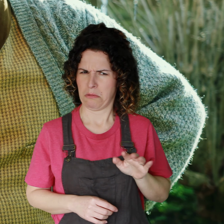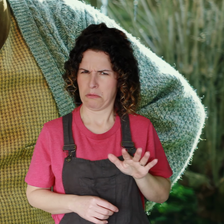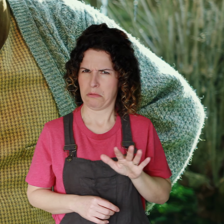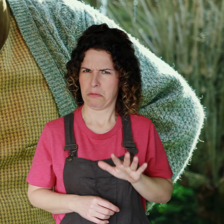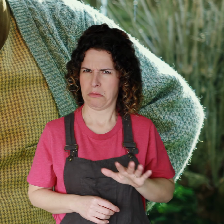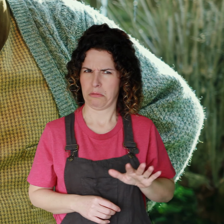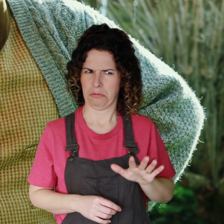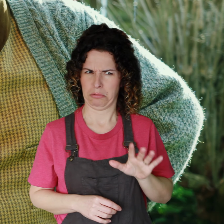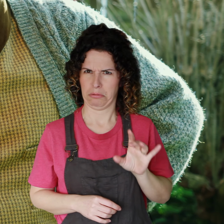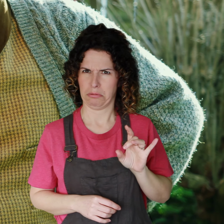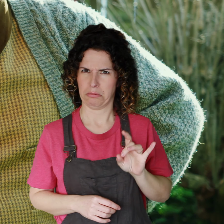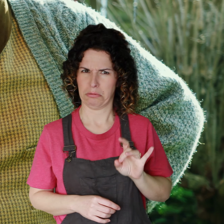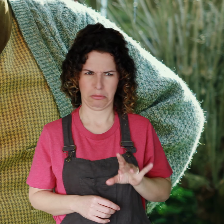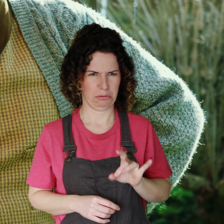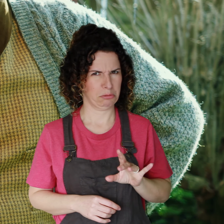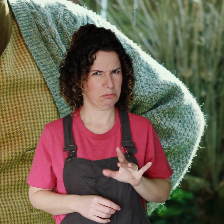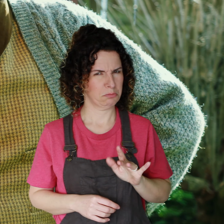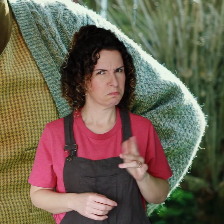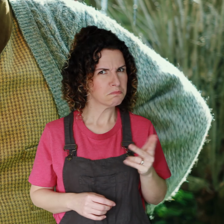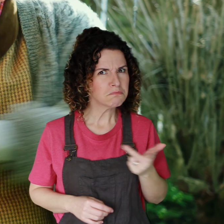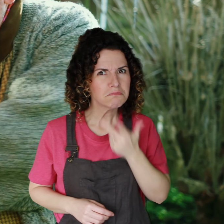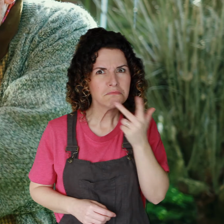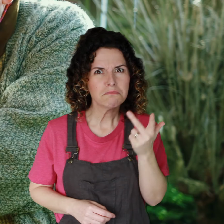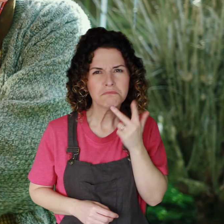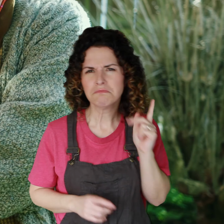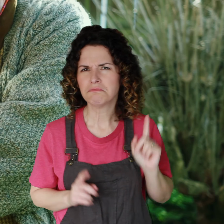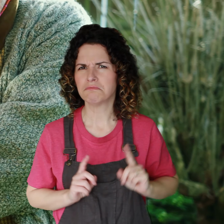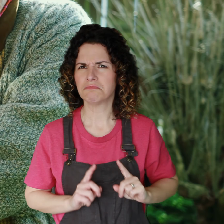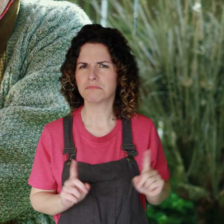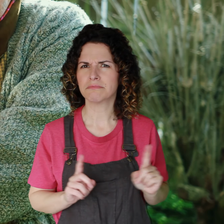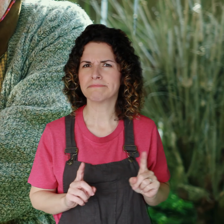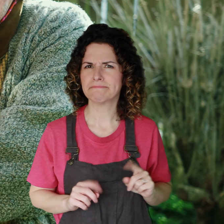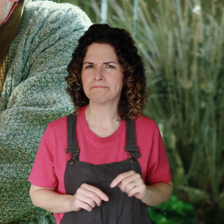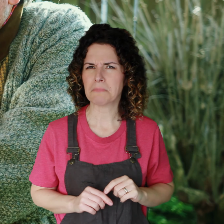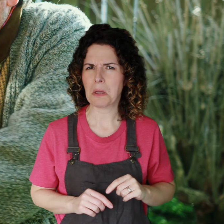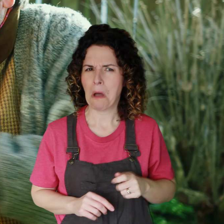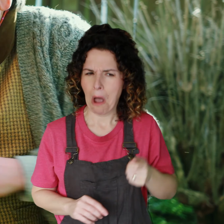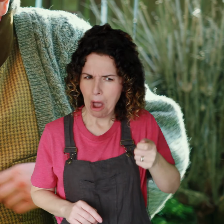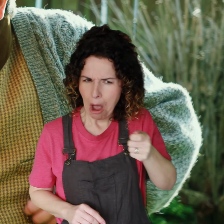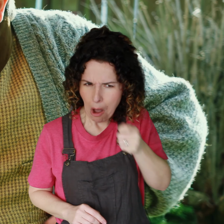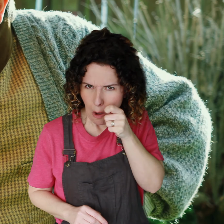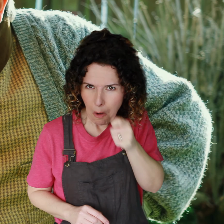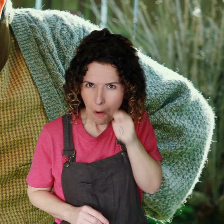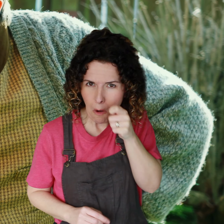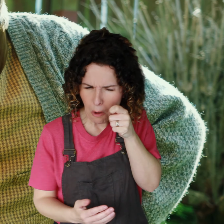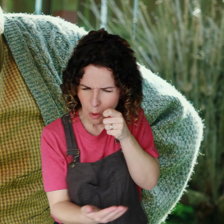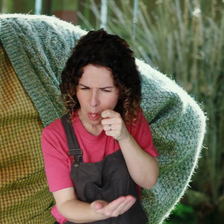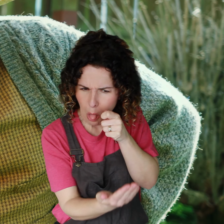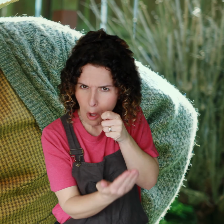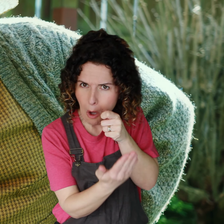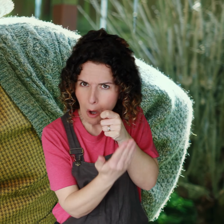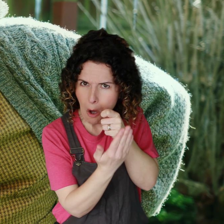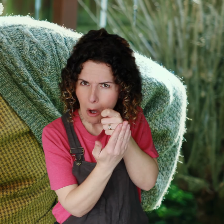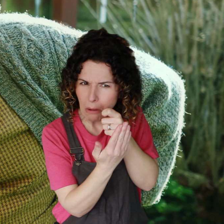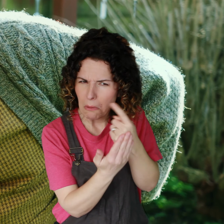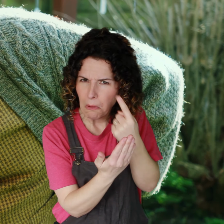strange about that there bee. I'll take a closer look and see.